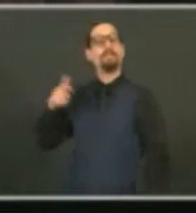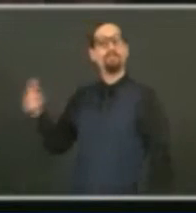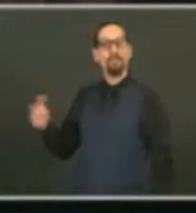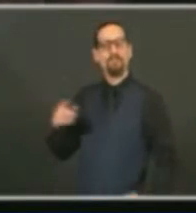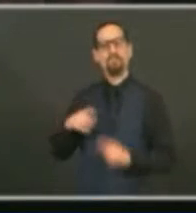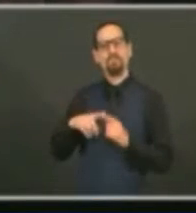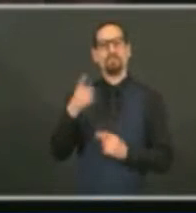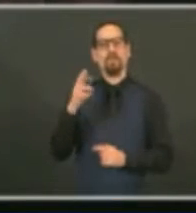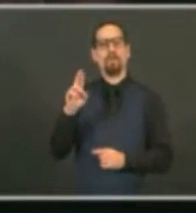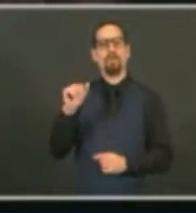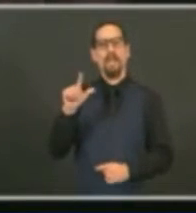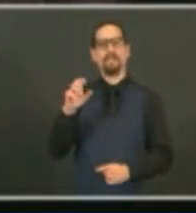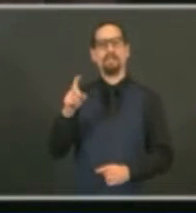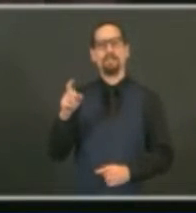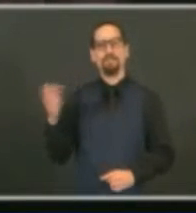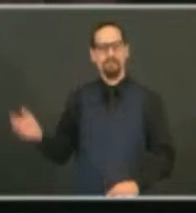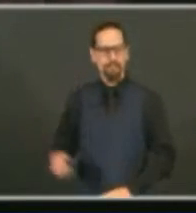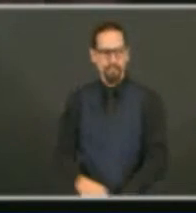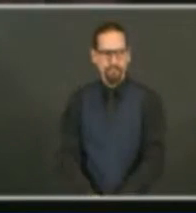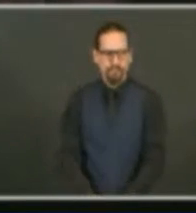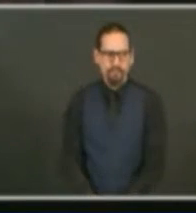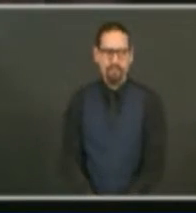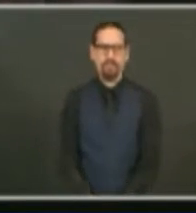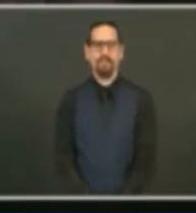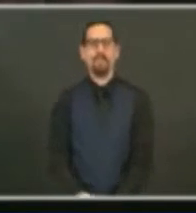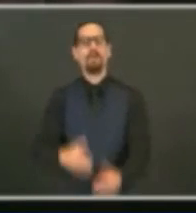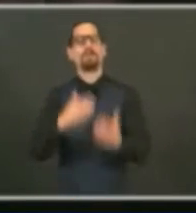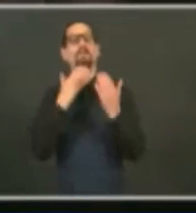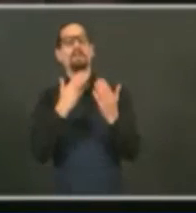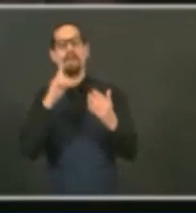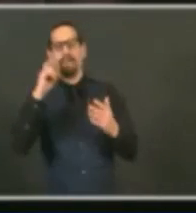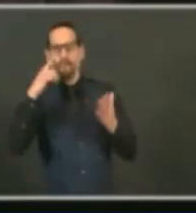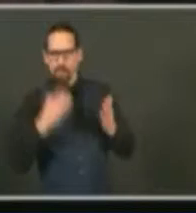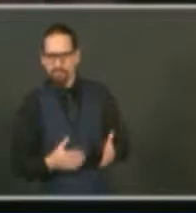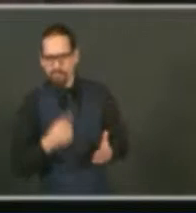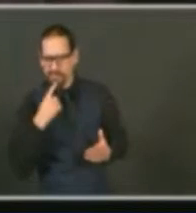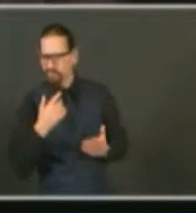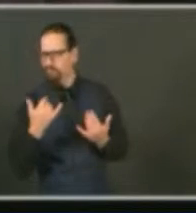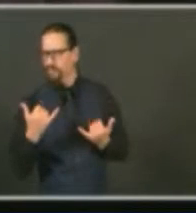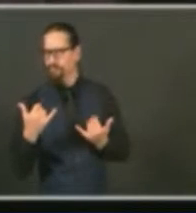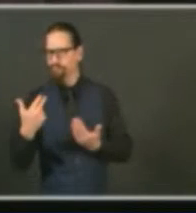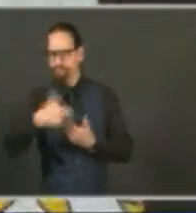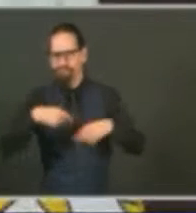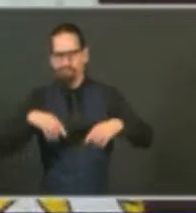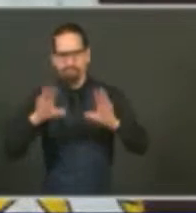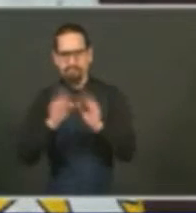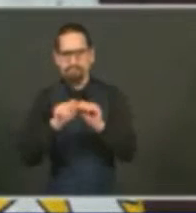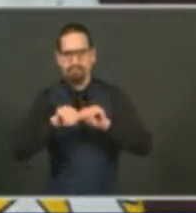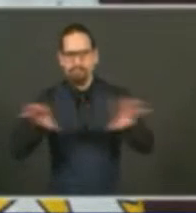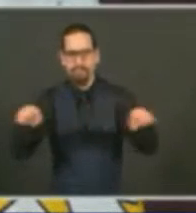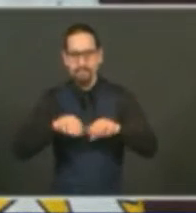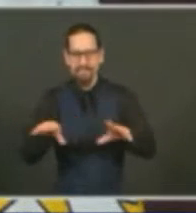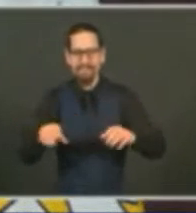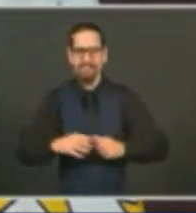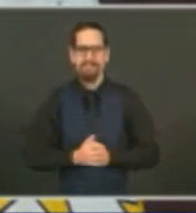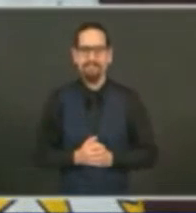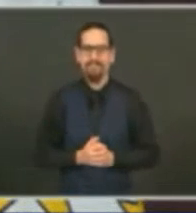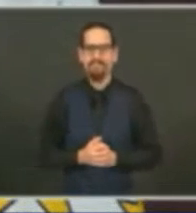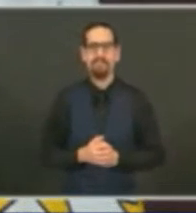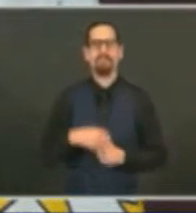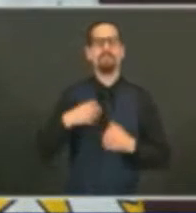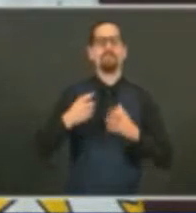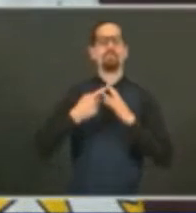Thank you, Governor. Good afternoon, everyone. Thank you for being with us today. To get started with